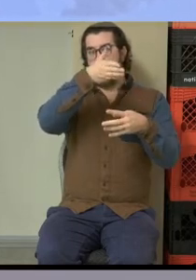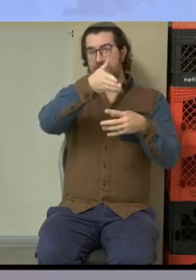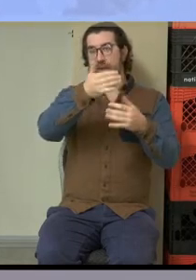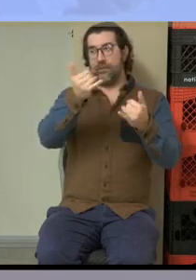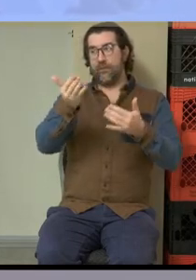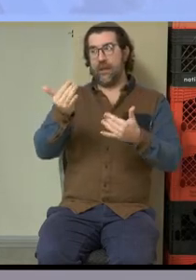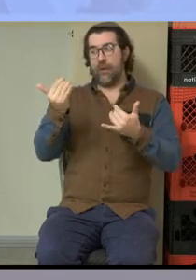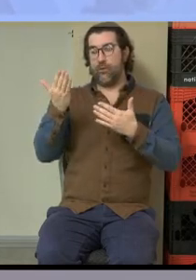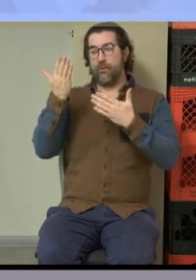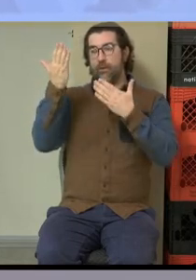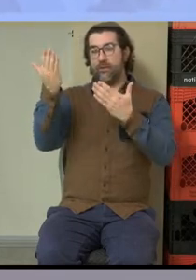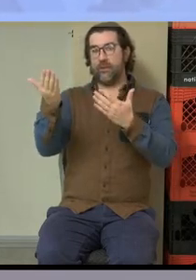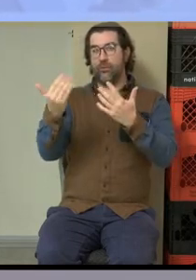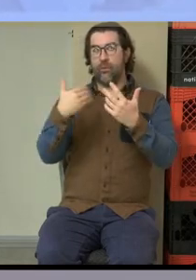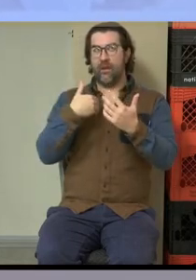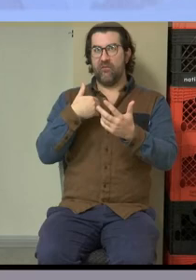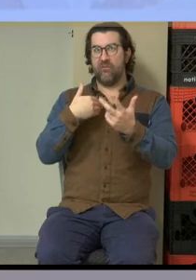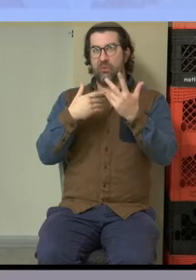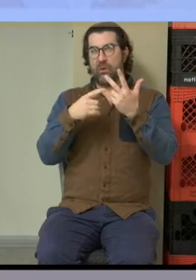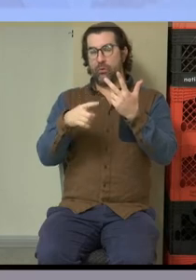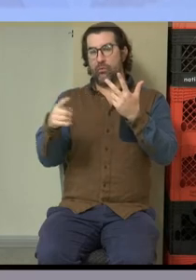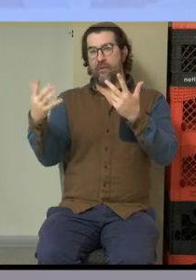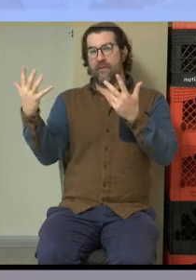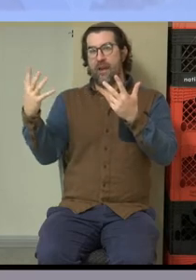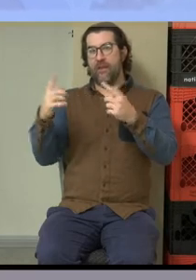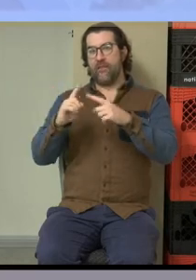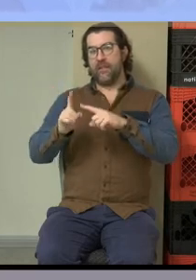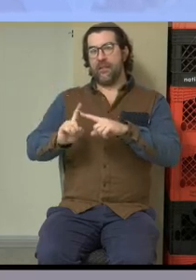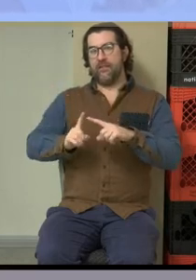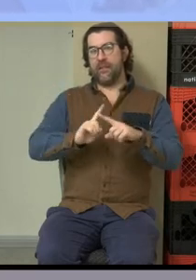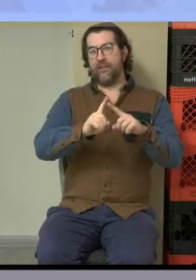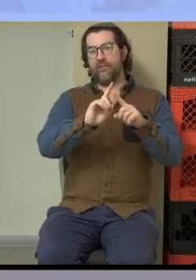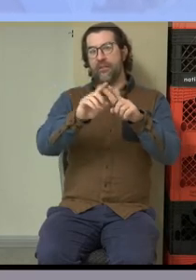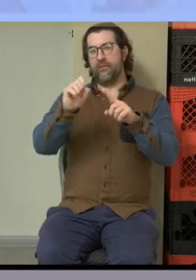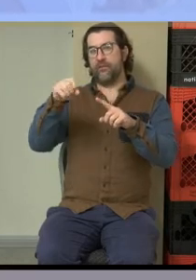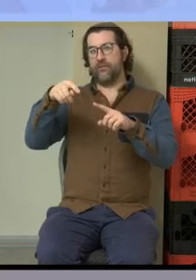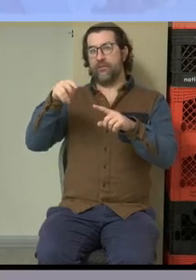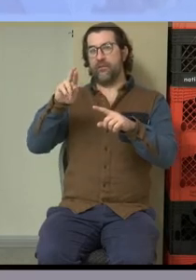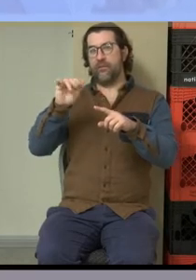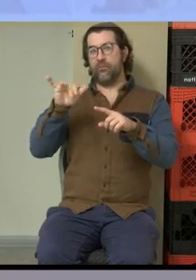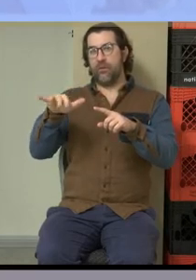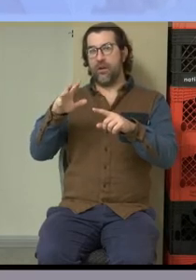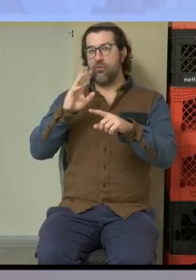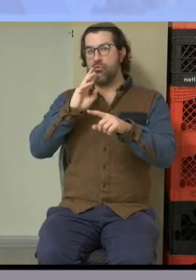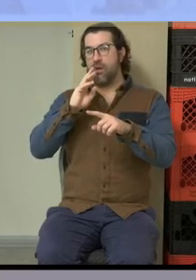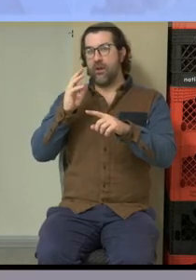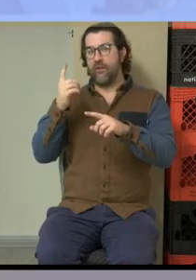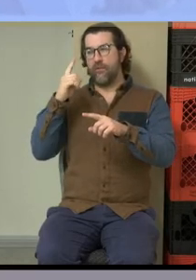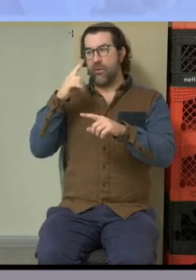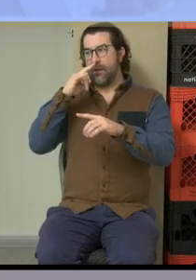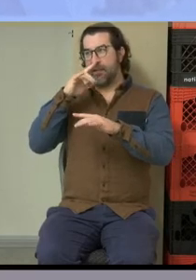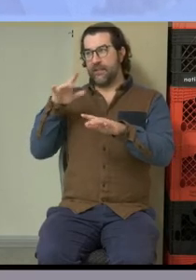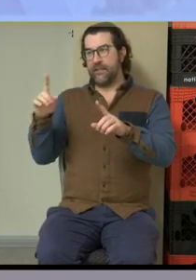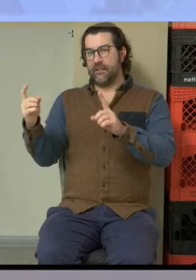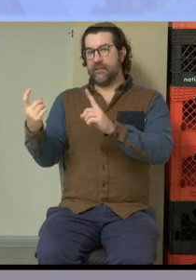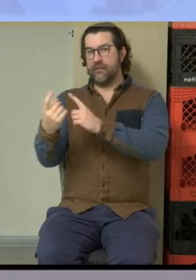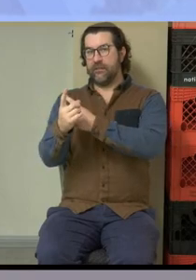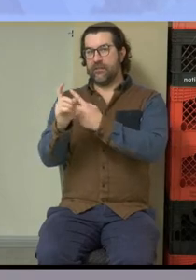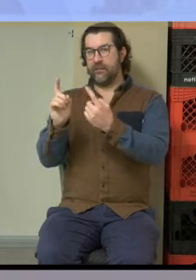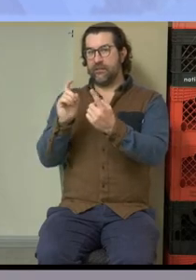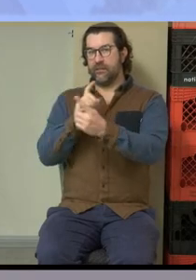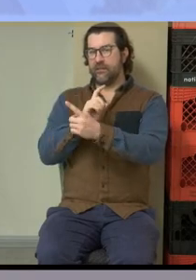have somewhere between 3 and 5 different spray features for the kids to run through. So would that be the old tennis